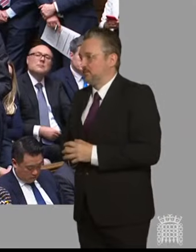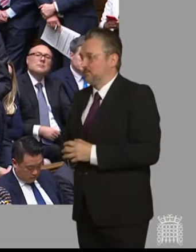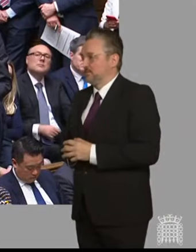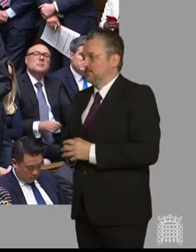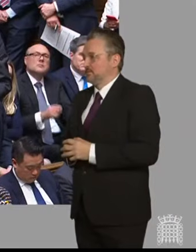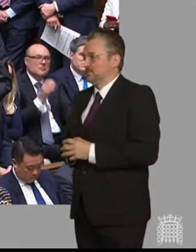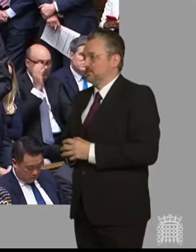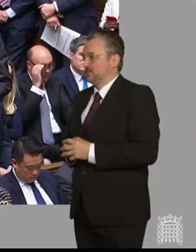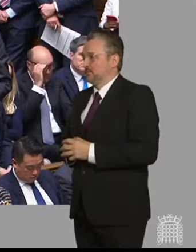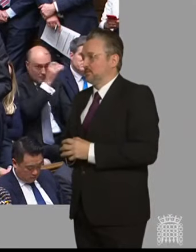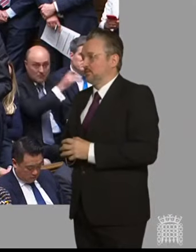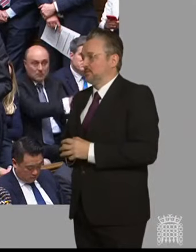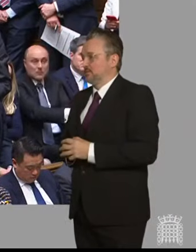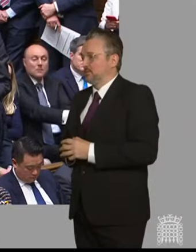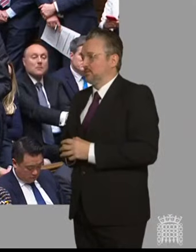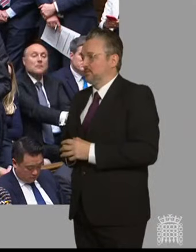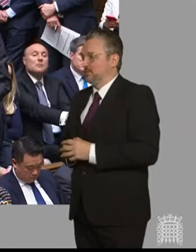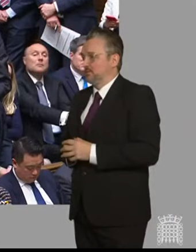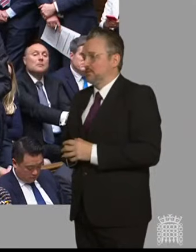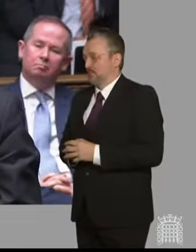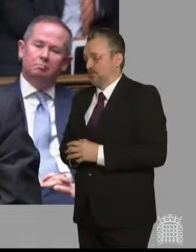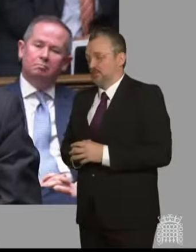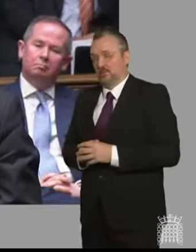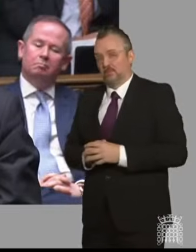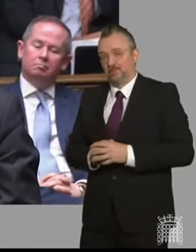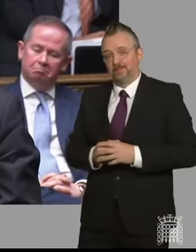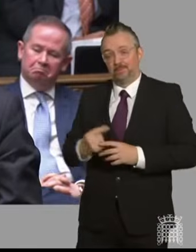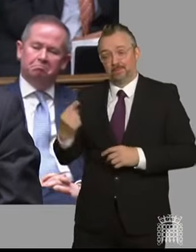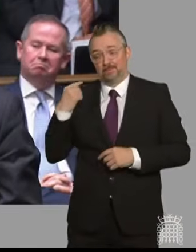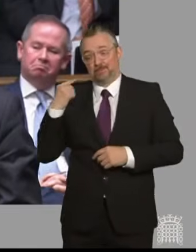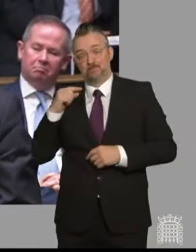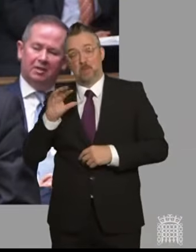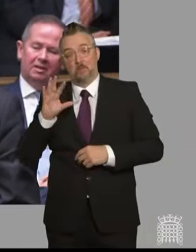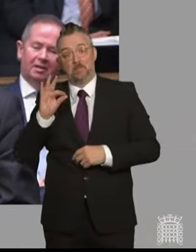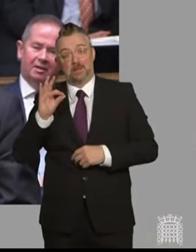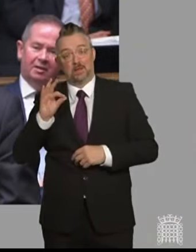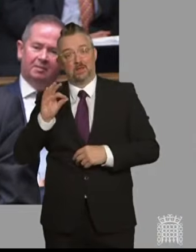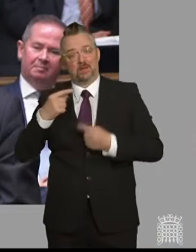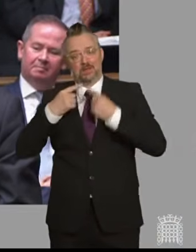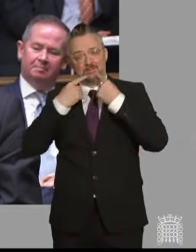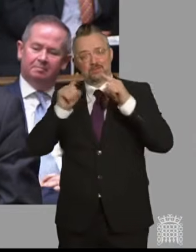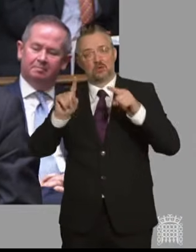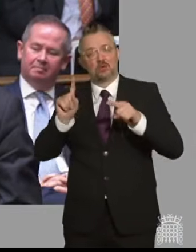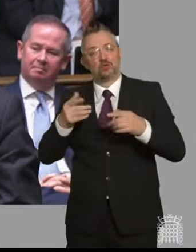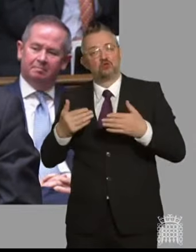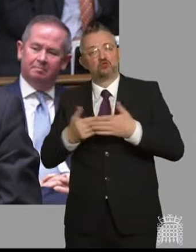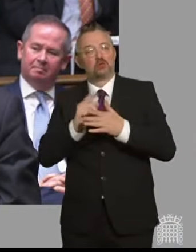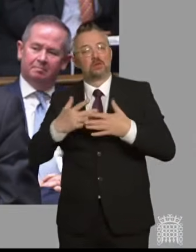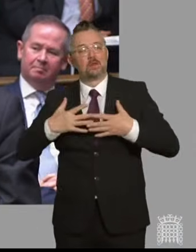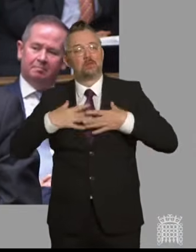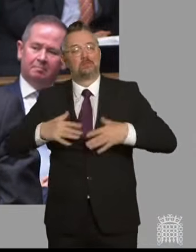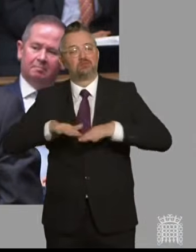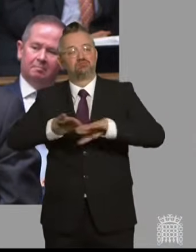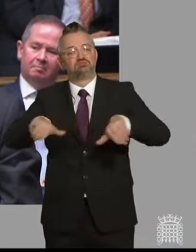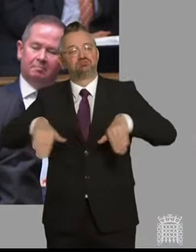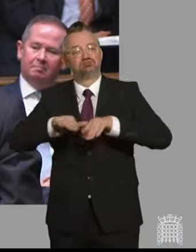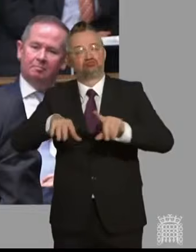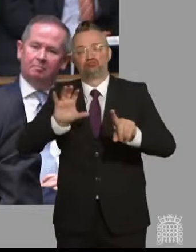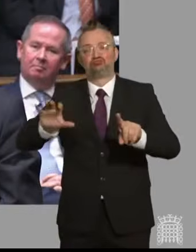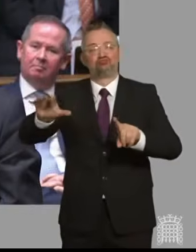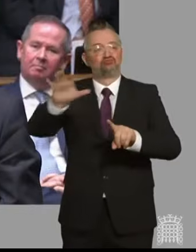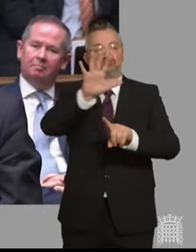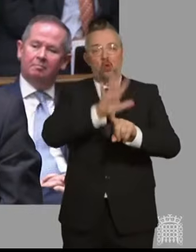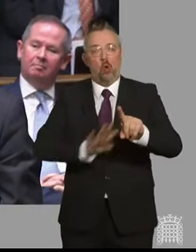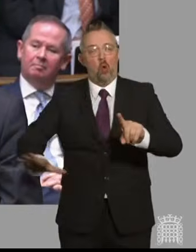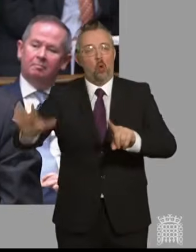of 27 new potential bathing water sites across the country, including 3 in Shropshire, 2 on the